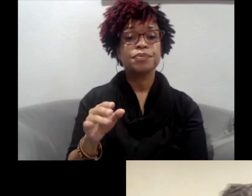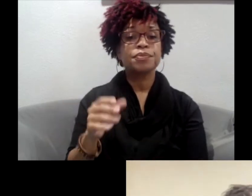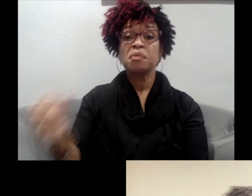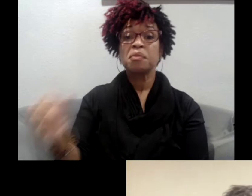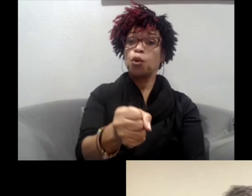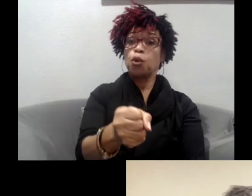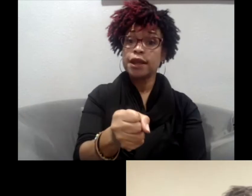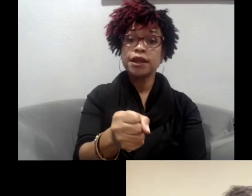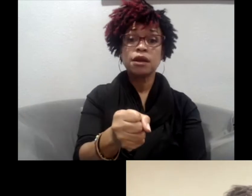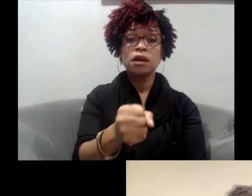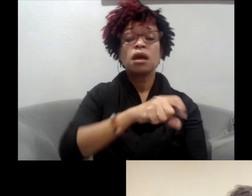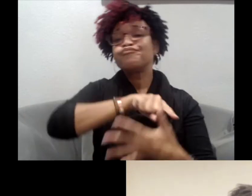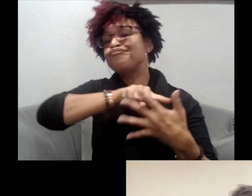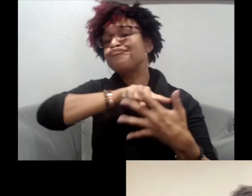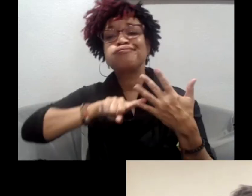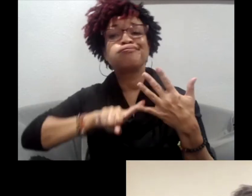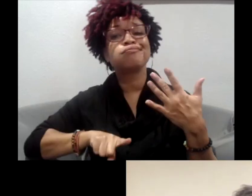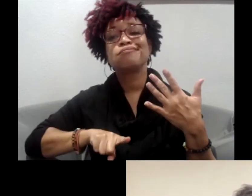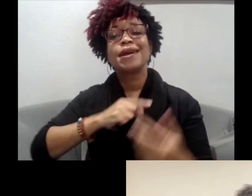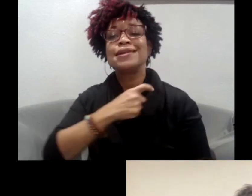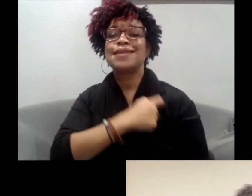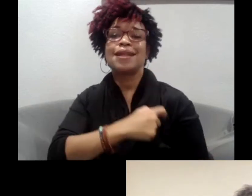all a delegate. There's no difference.